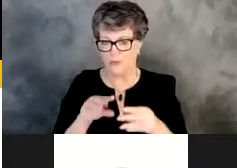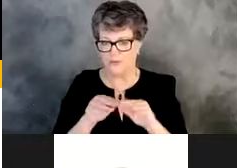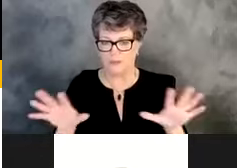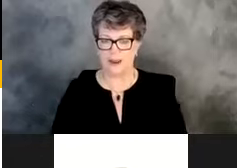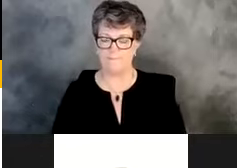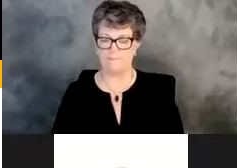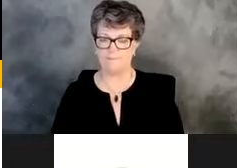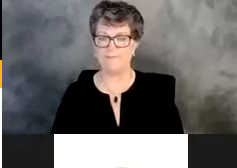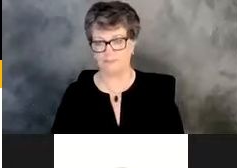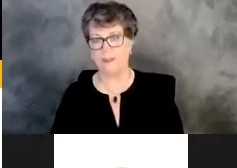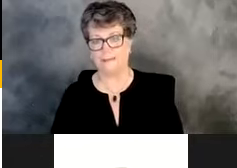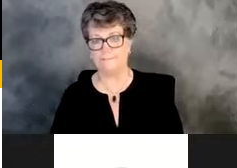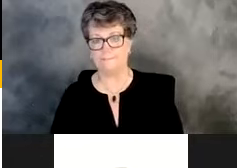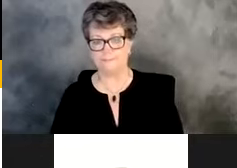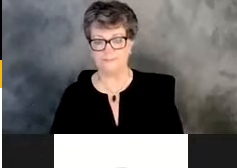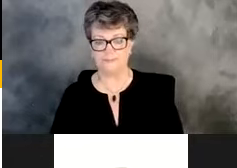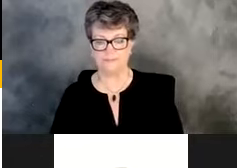Great.